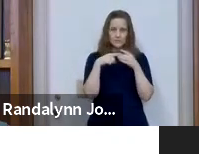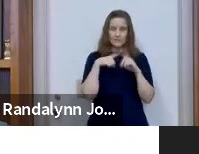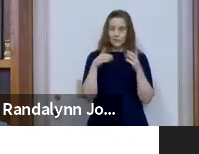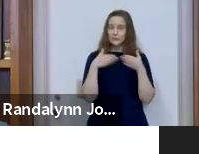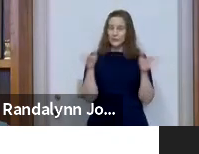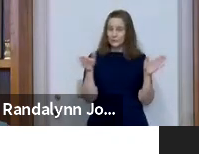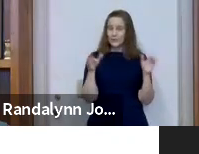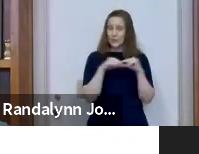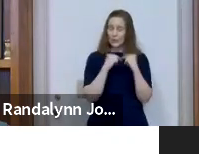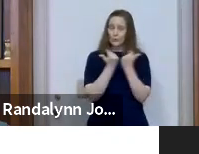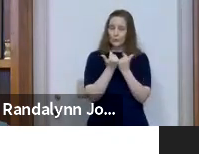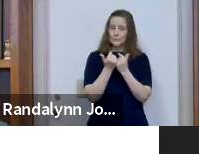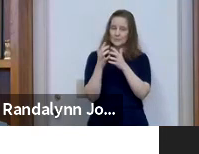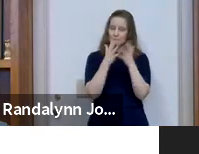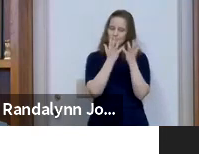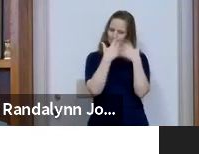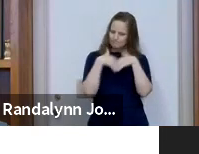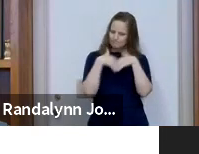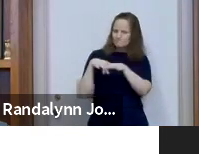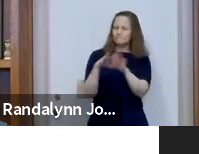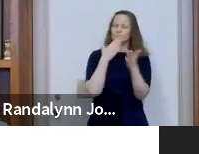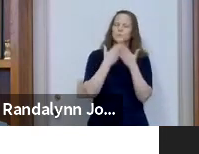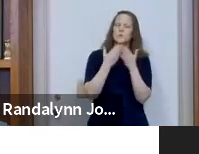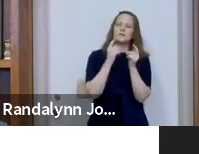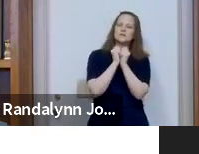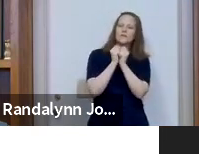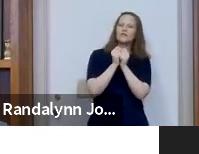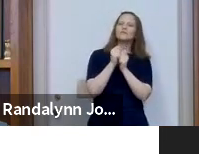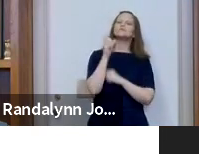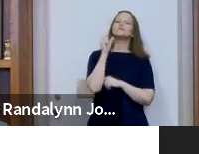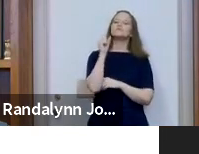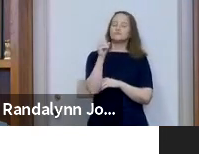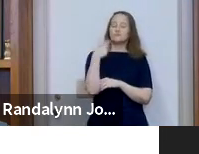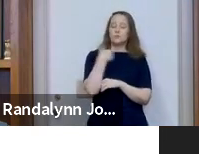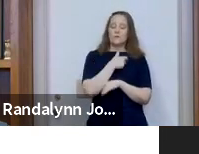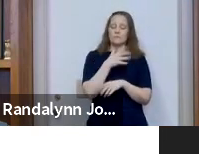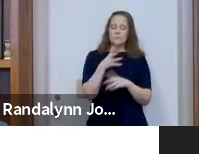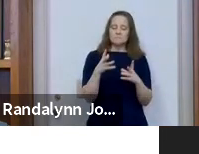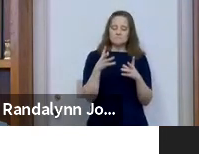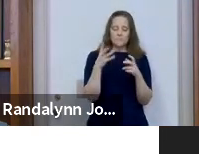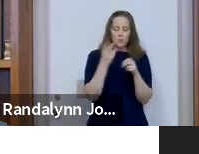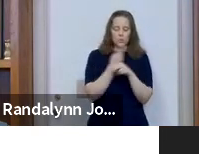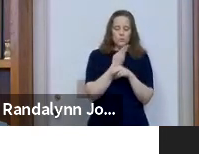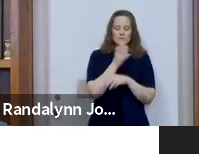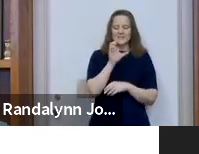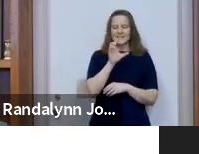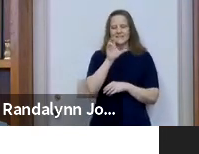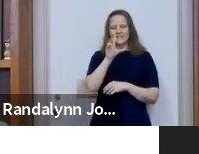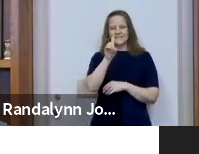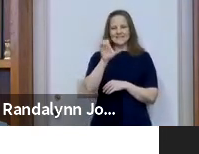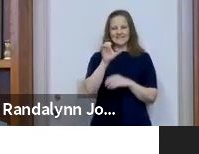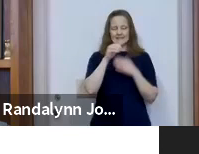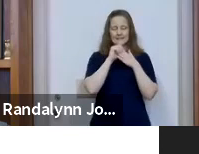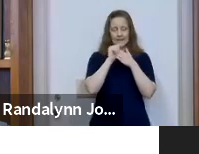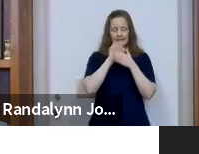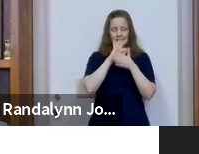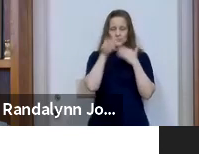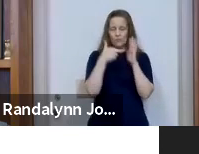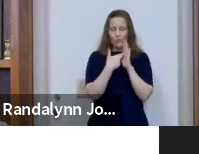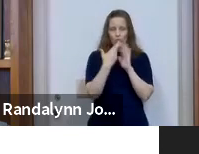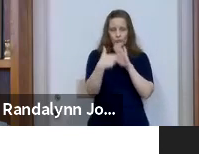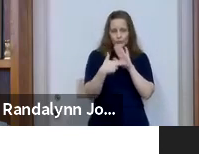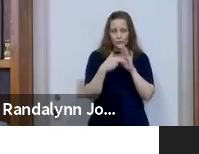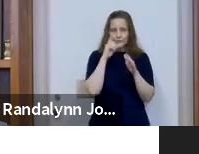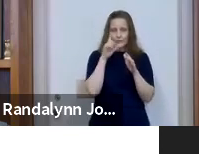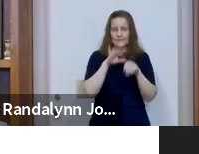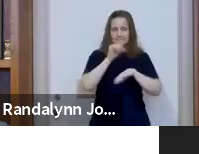groups worked incredibly collaboratively, and we've been embracing CDC guidelines and all of the relevant features of how we reopen our